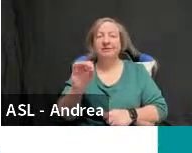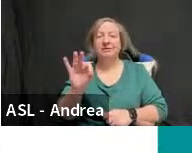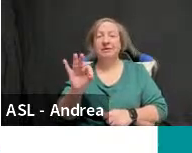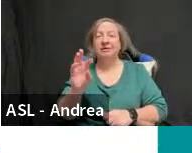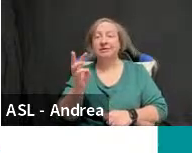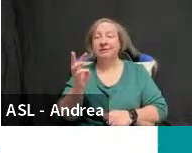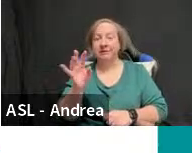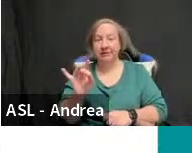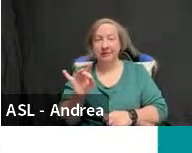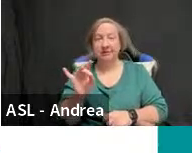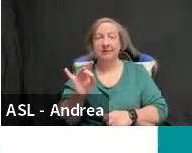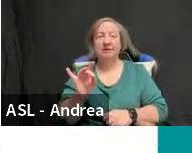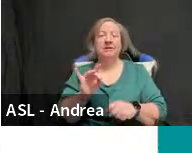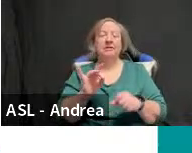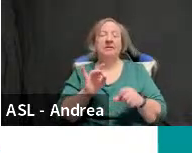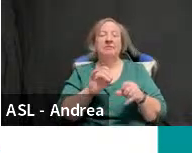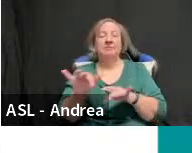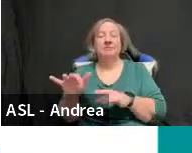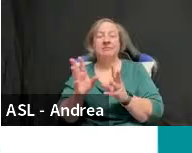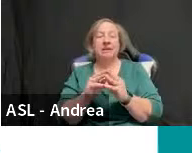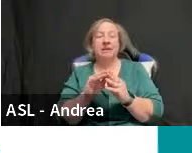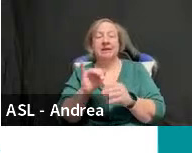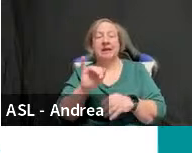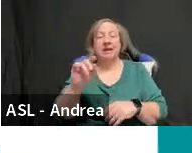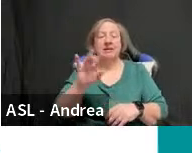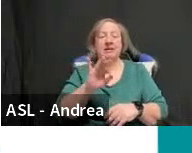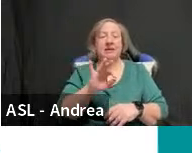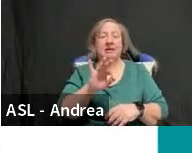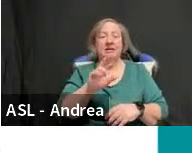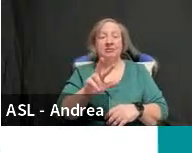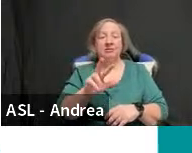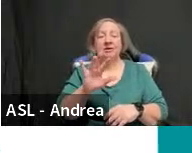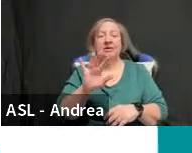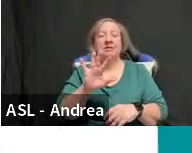1-408-638-0968. Enter meeting ID